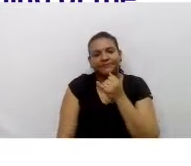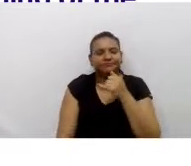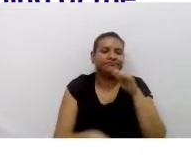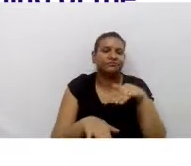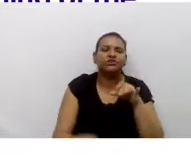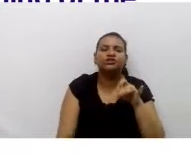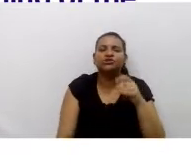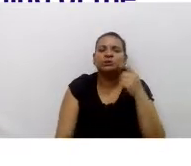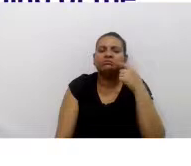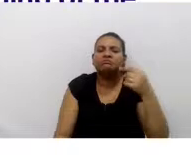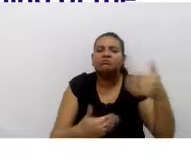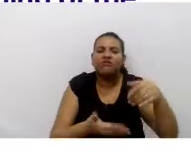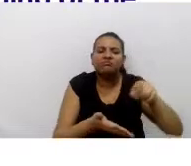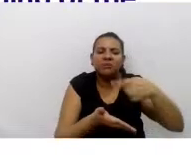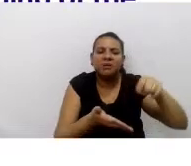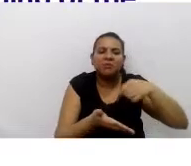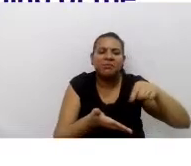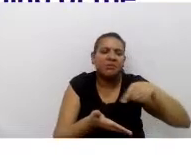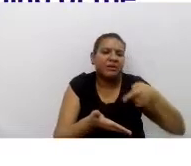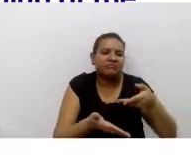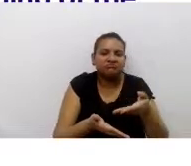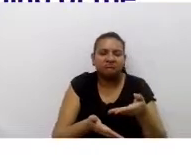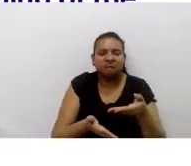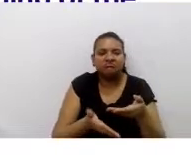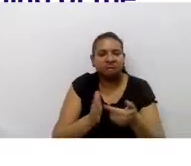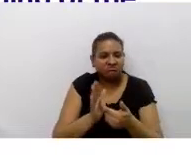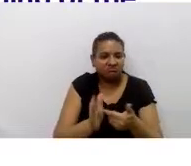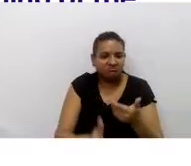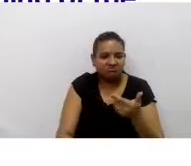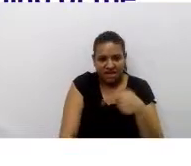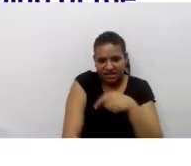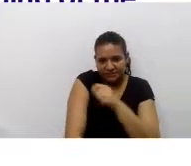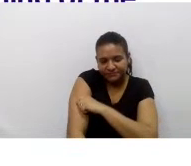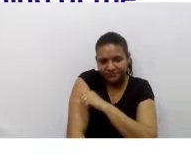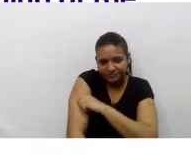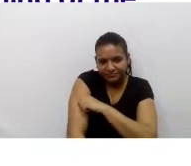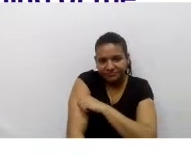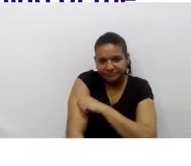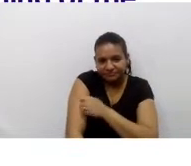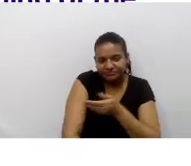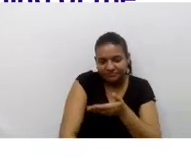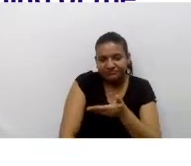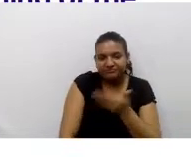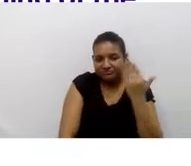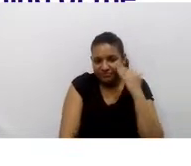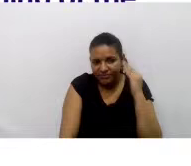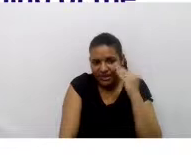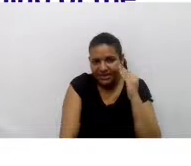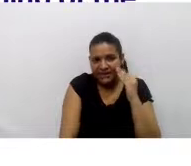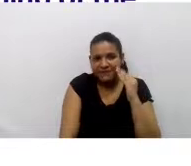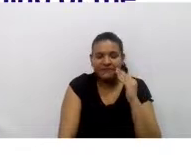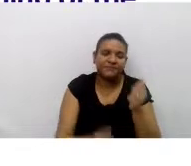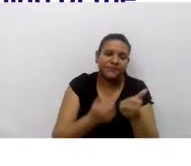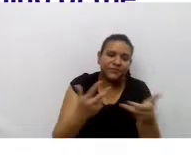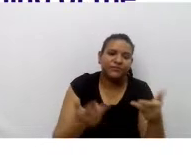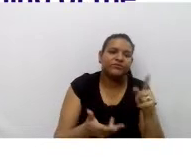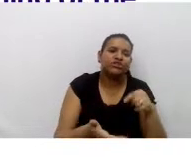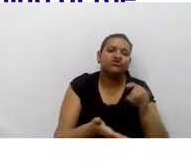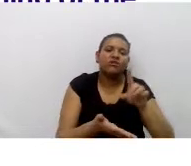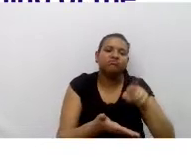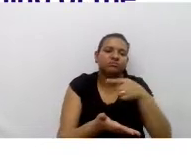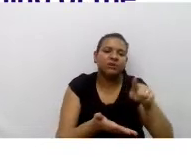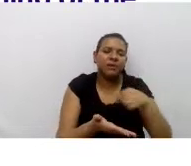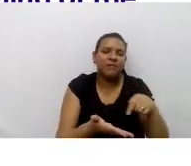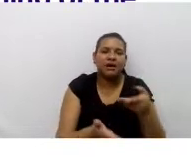show that if students have understood something? A multiple choice test, is it always the same? Well,